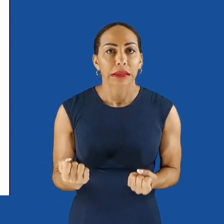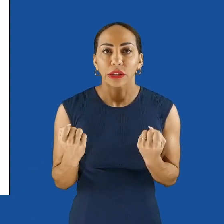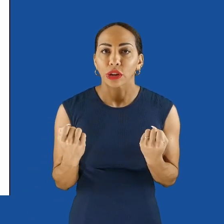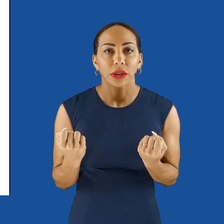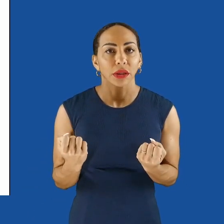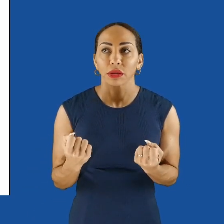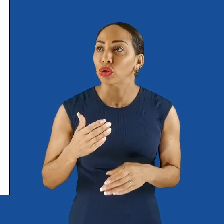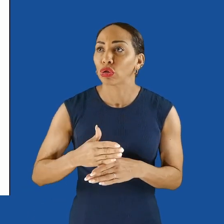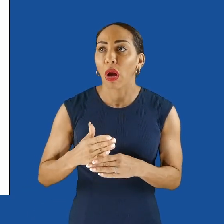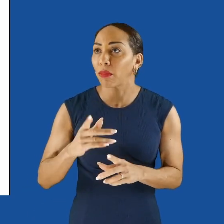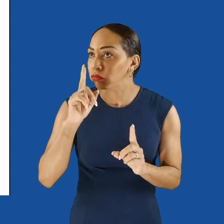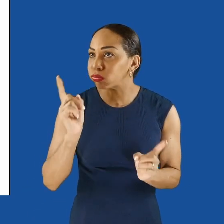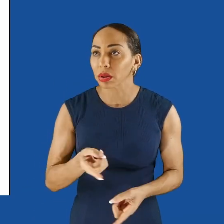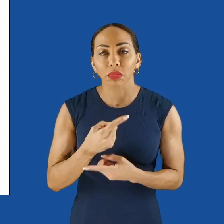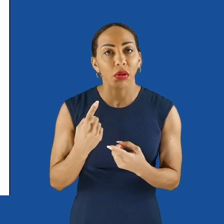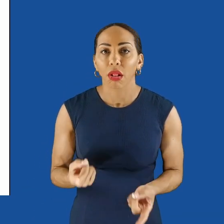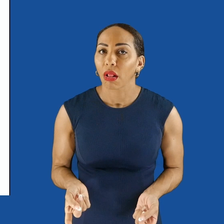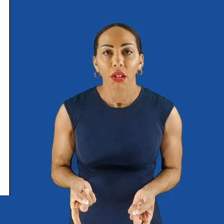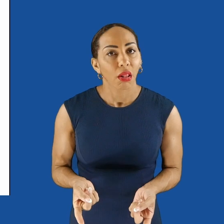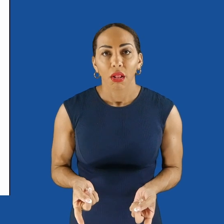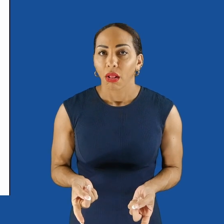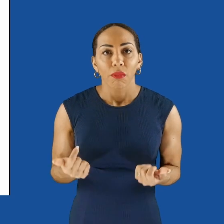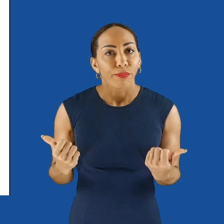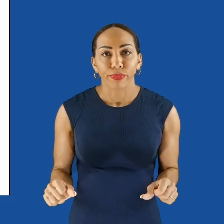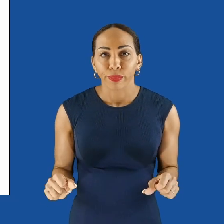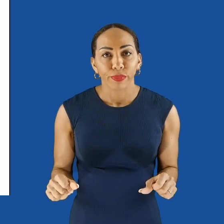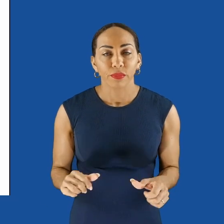to carry out the job at hand.